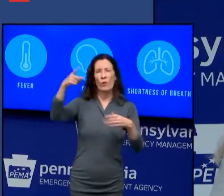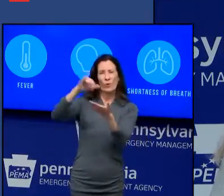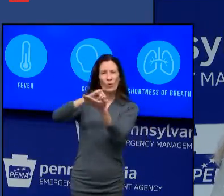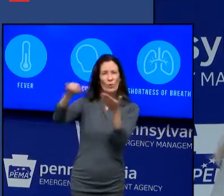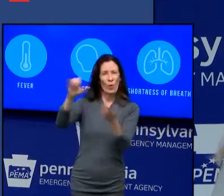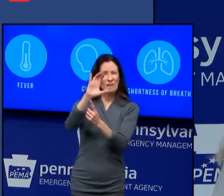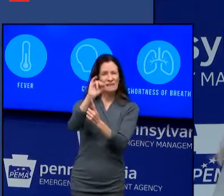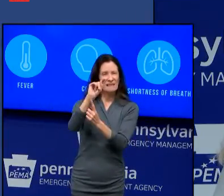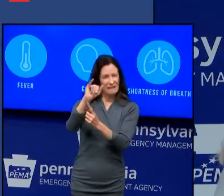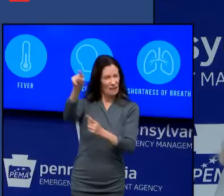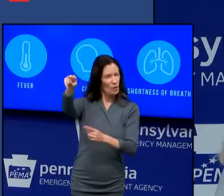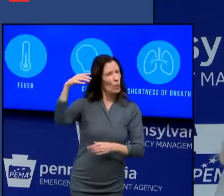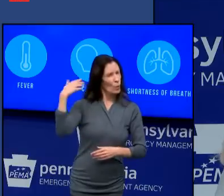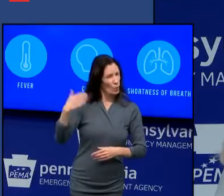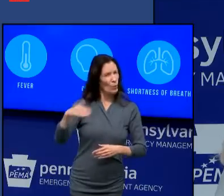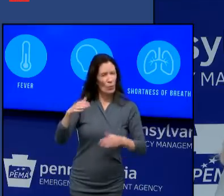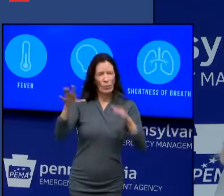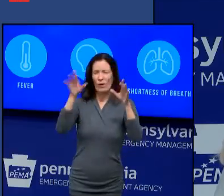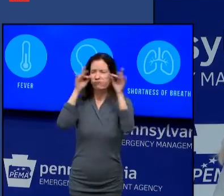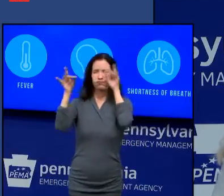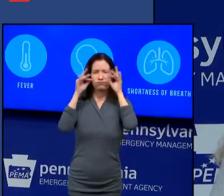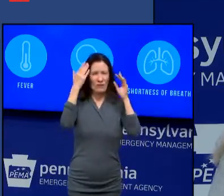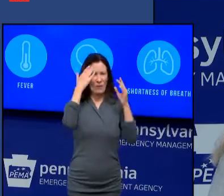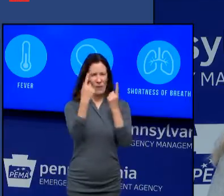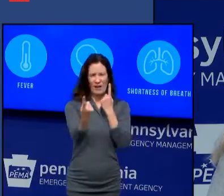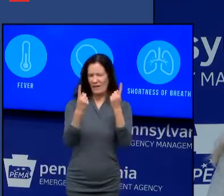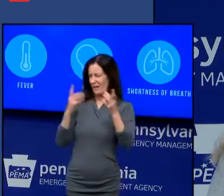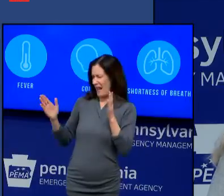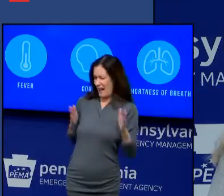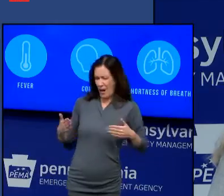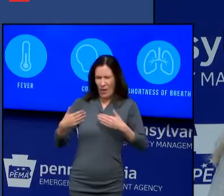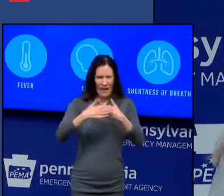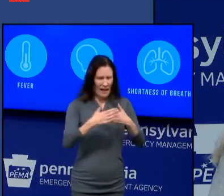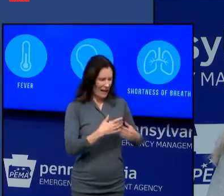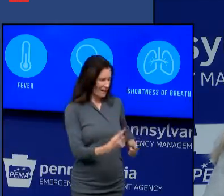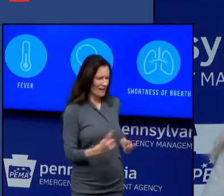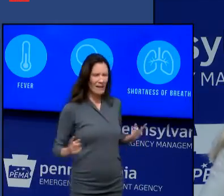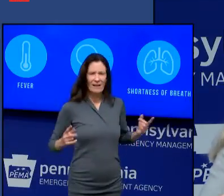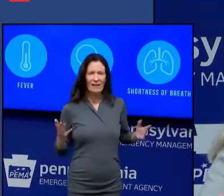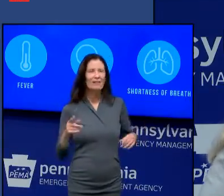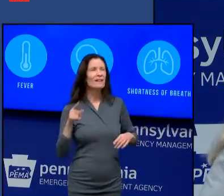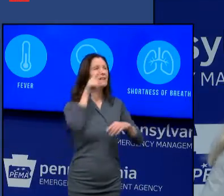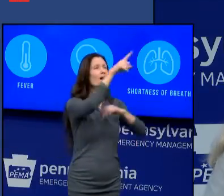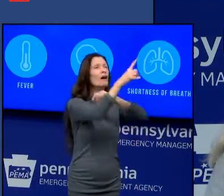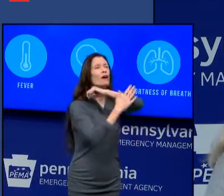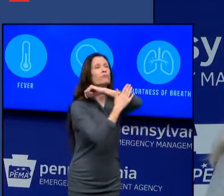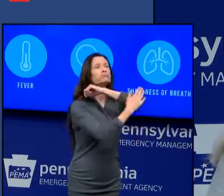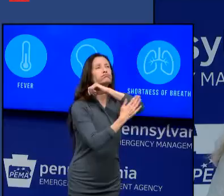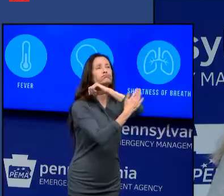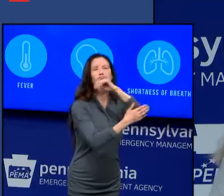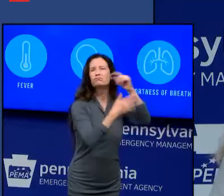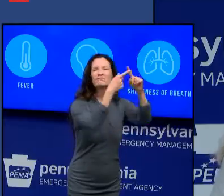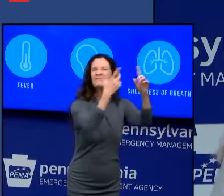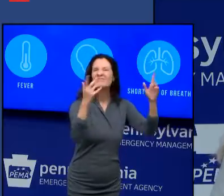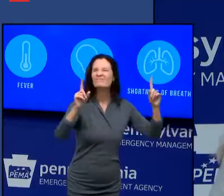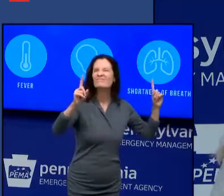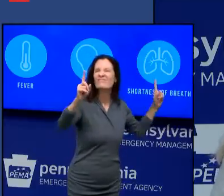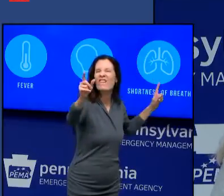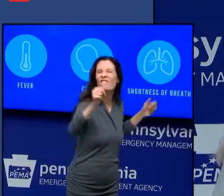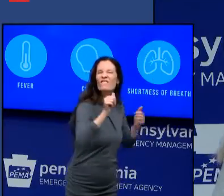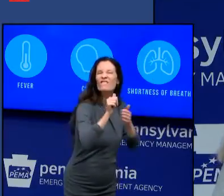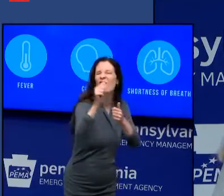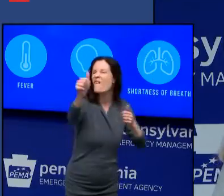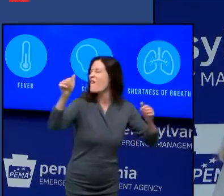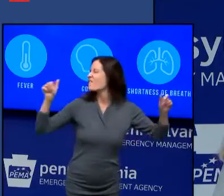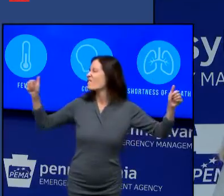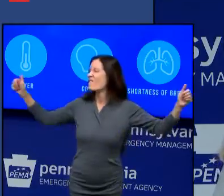main explanations why Philadelphia and other counties in the southeast, the suburban counties, also have the highest